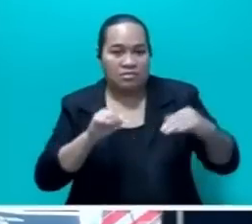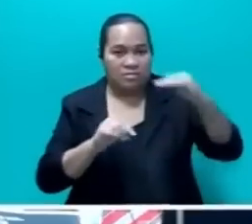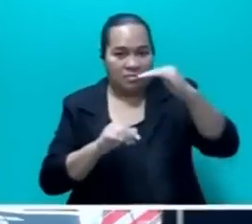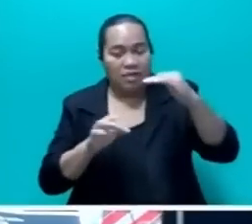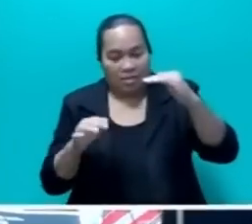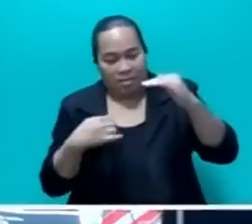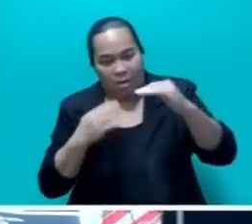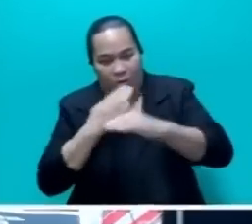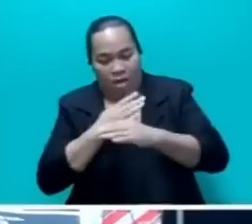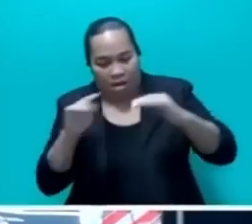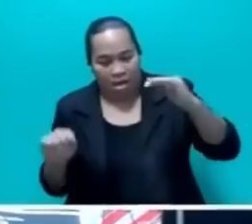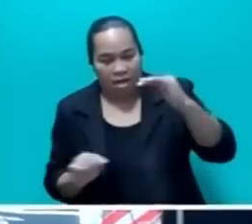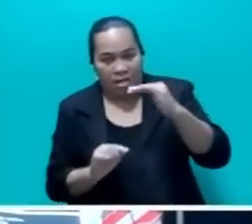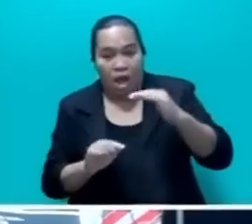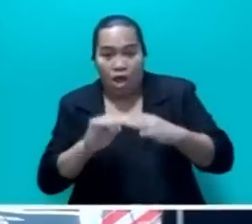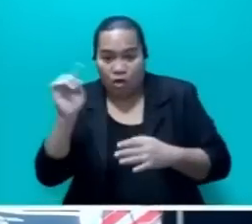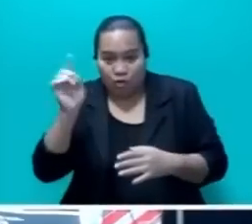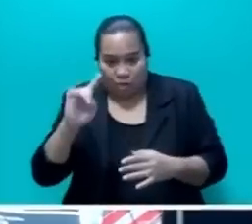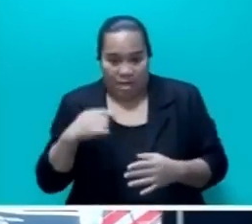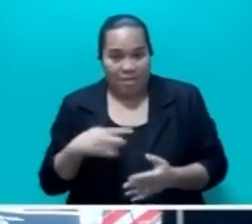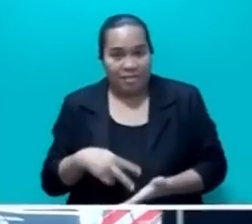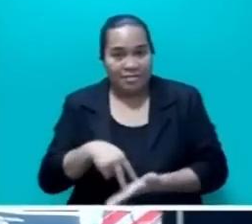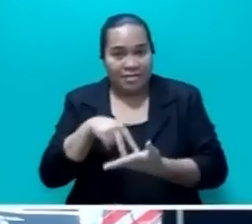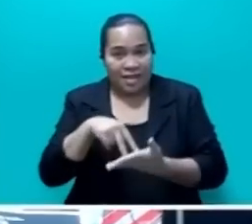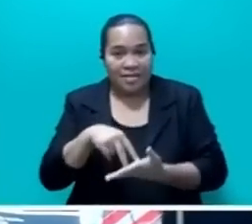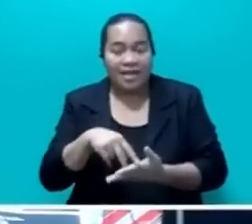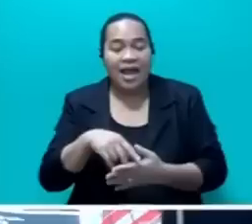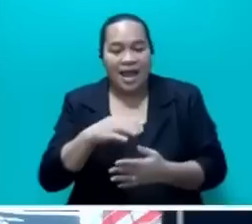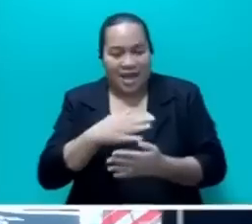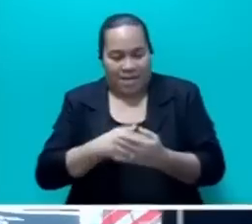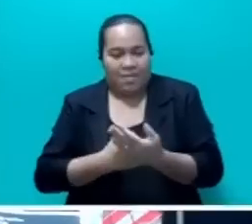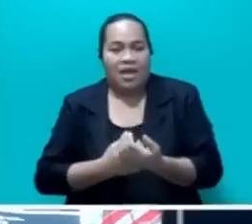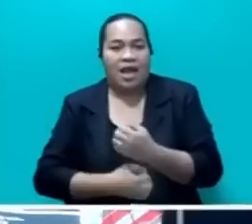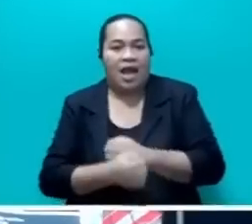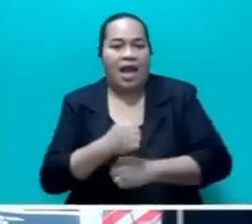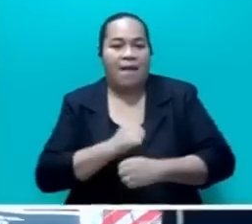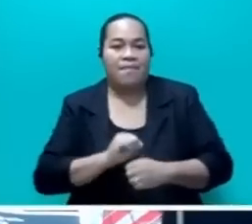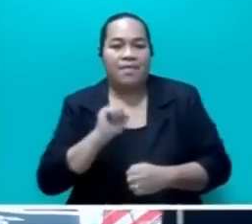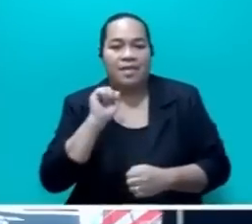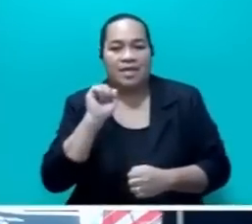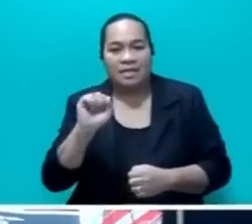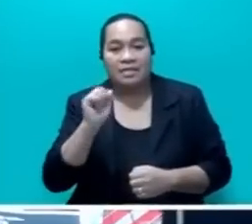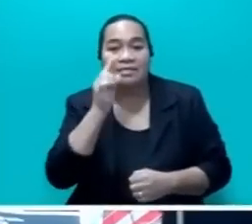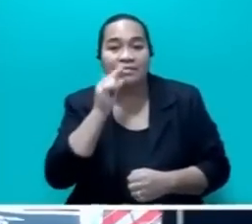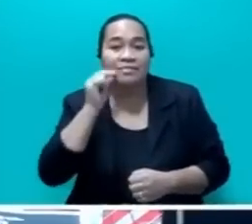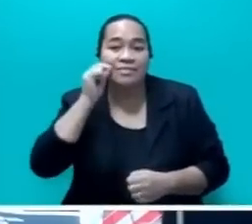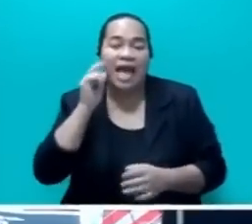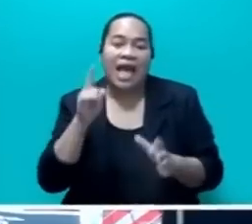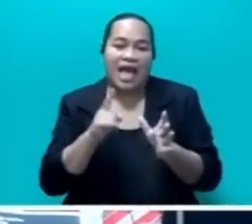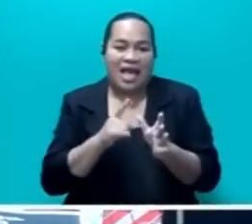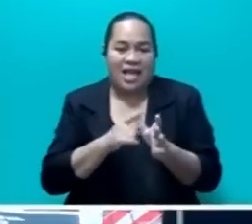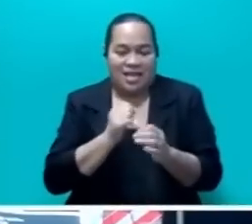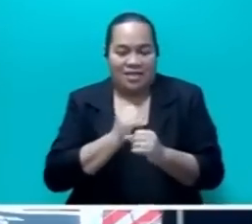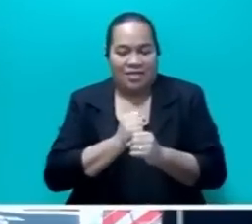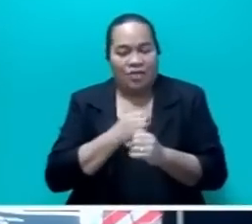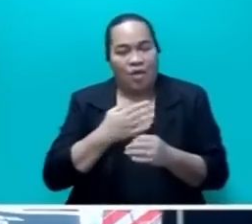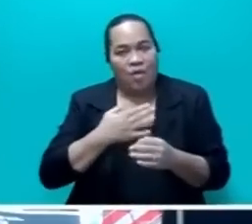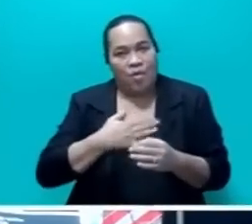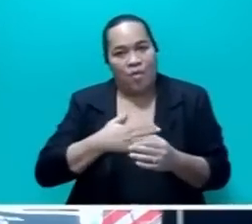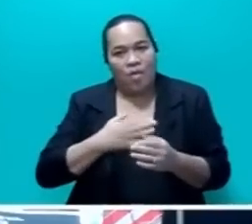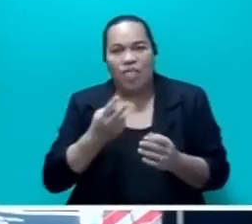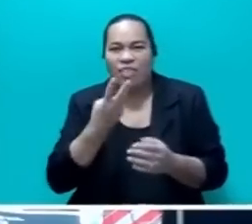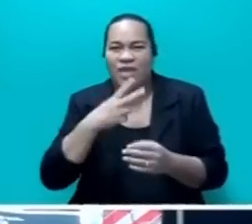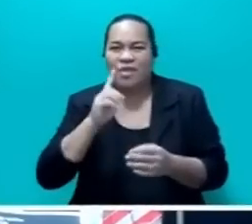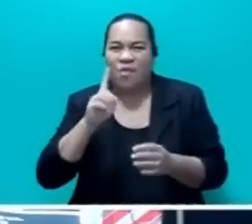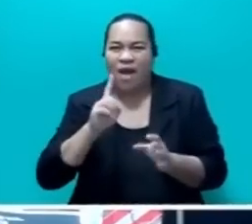I stand before this August House as his Attorney General, 31 years later. I give glory to the Lord.